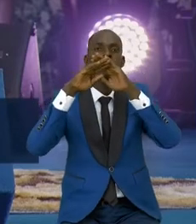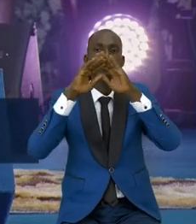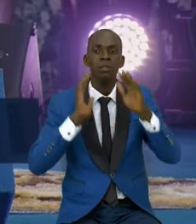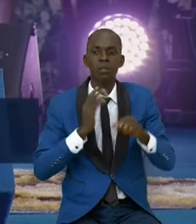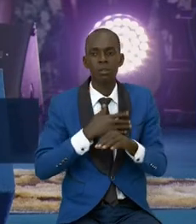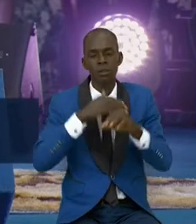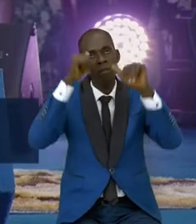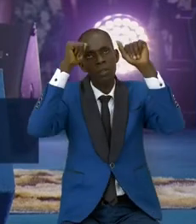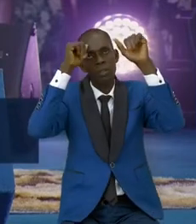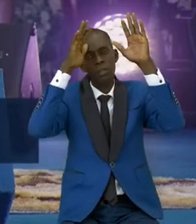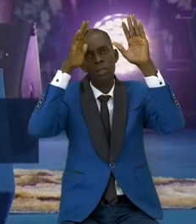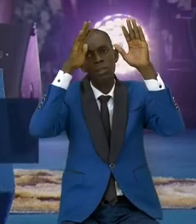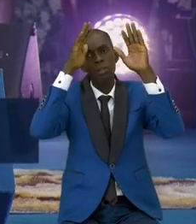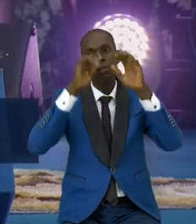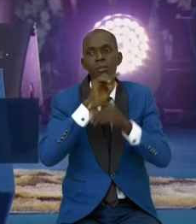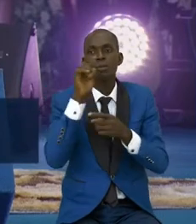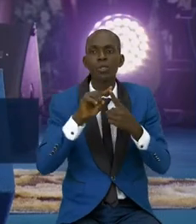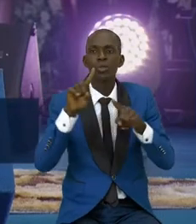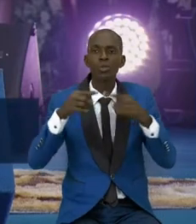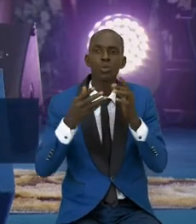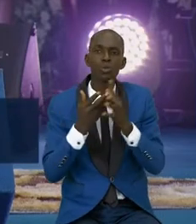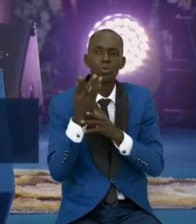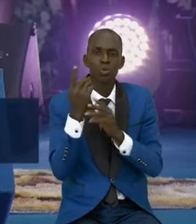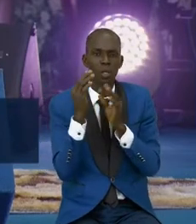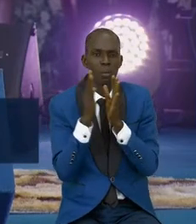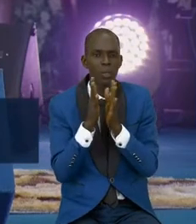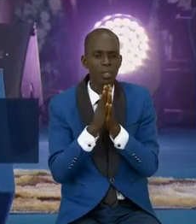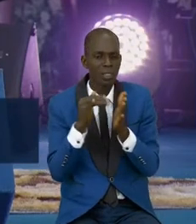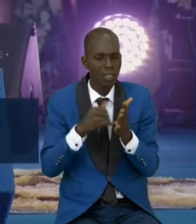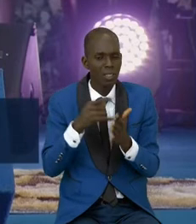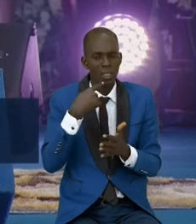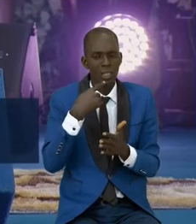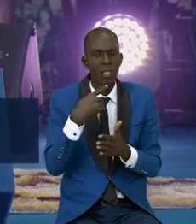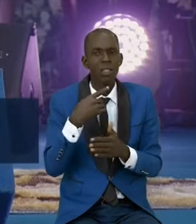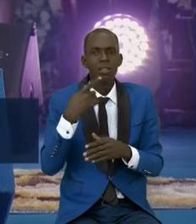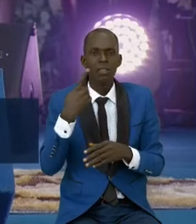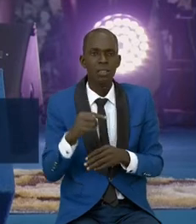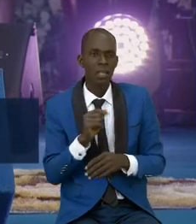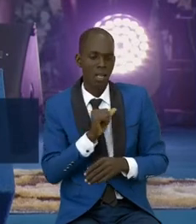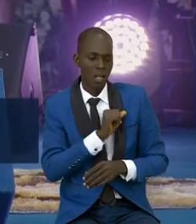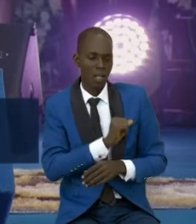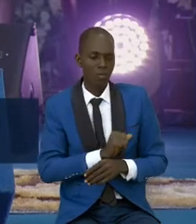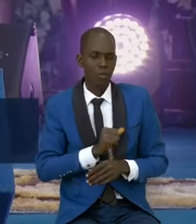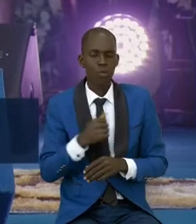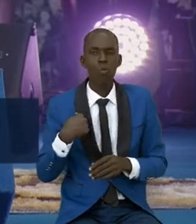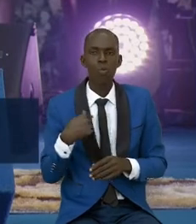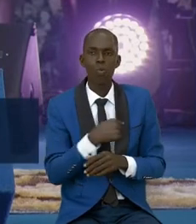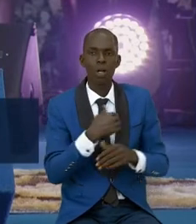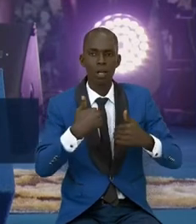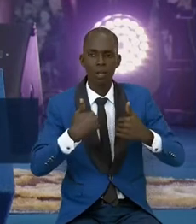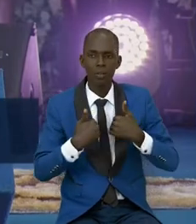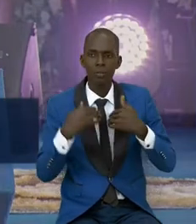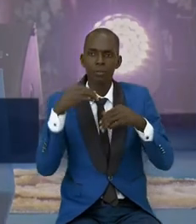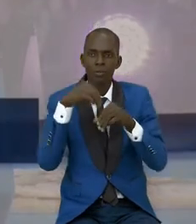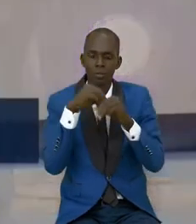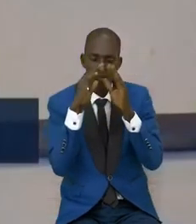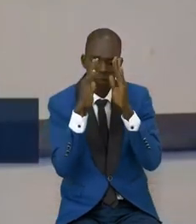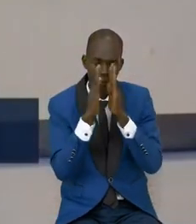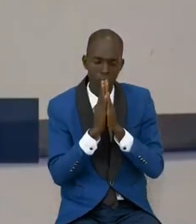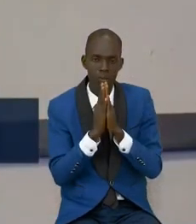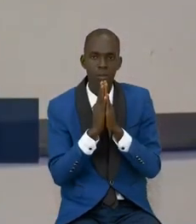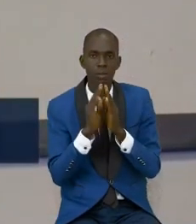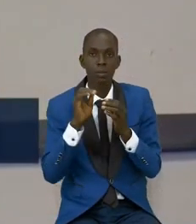Father, when you go through the prayer, it talks about the attitude we have in prayer.